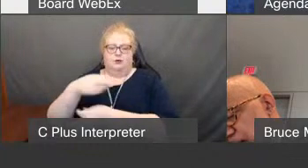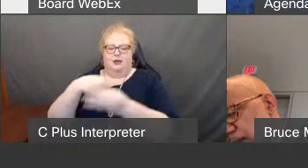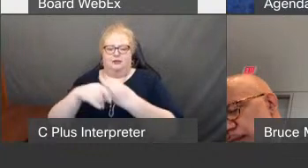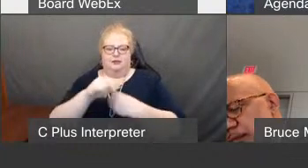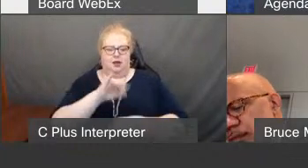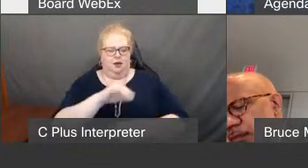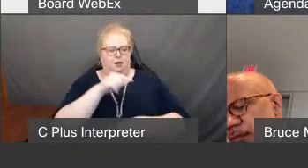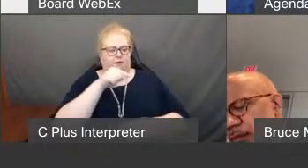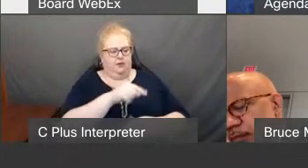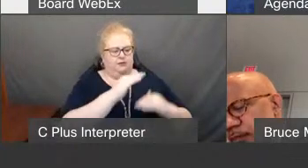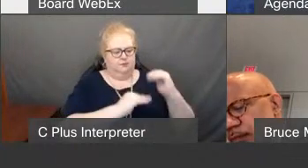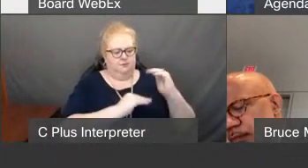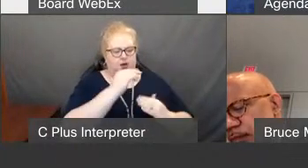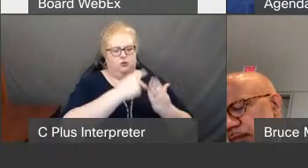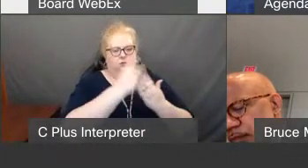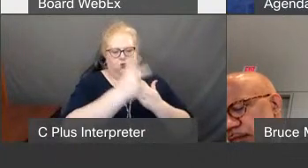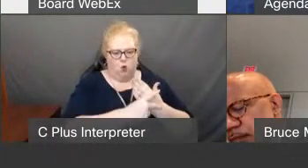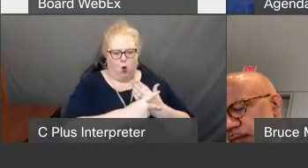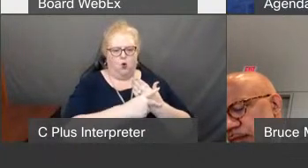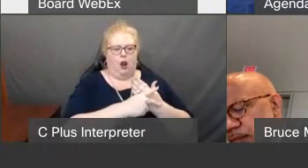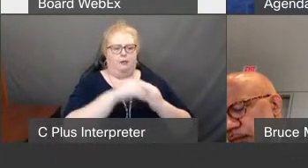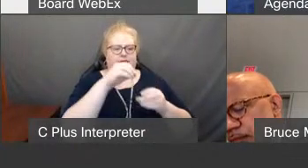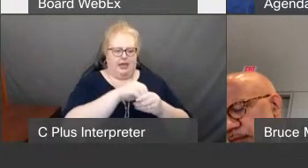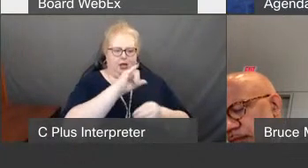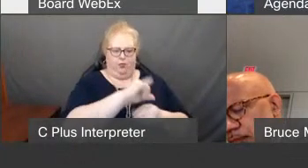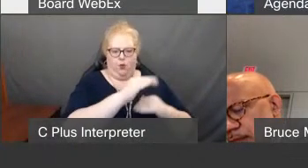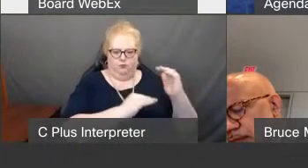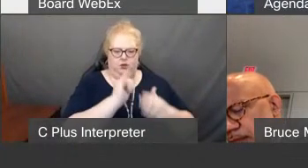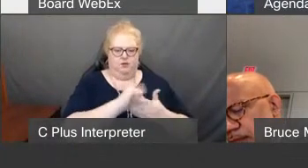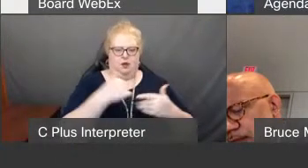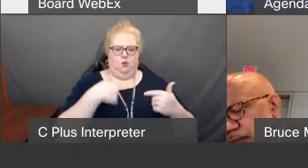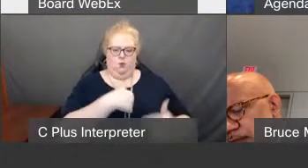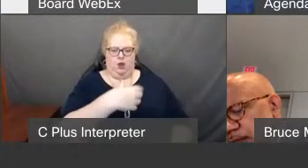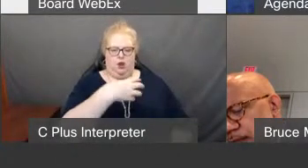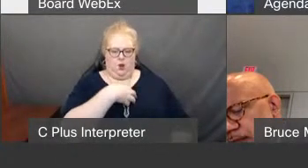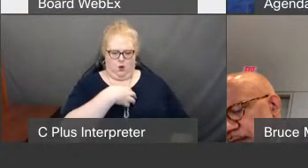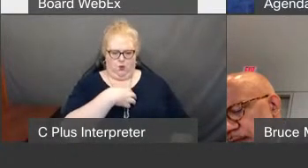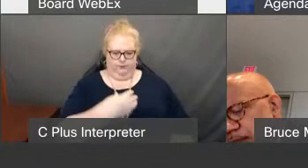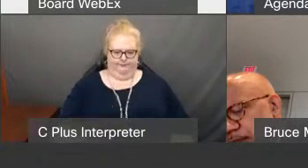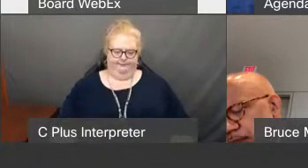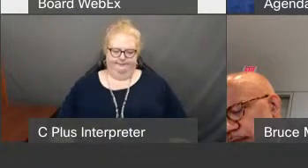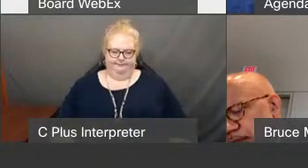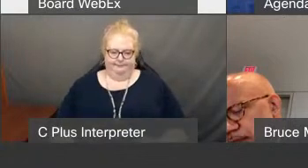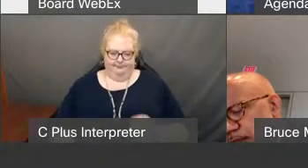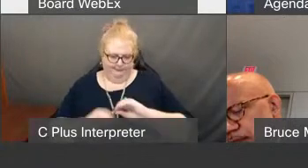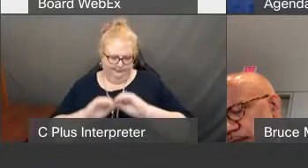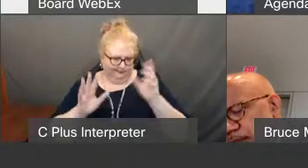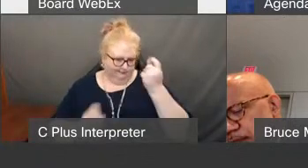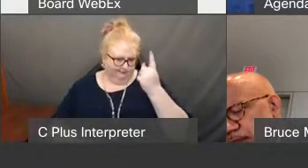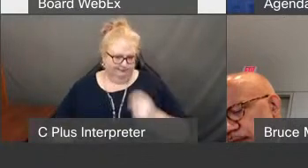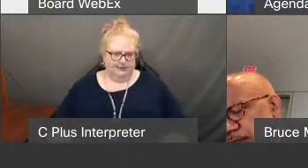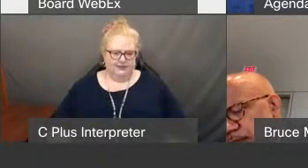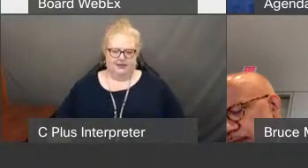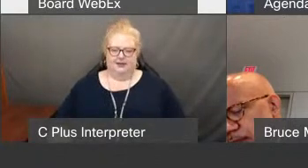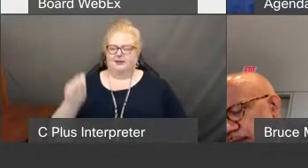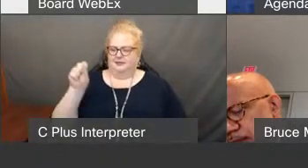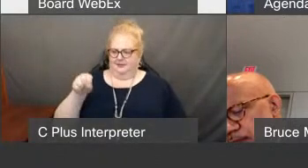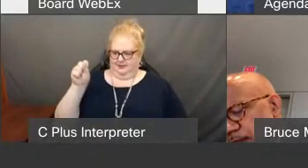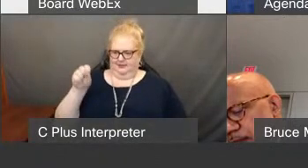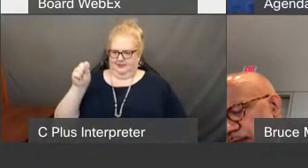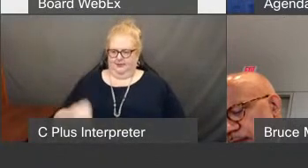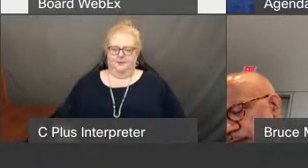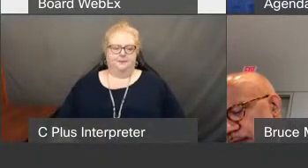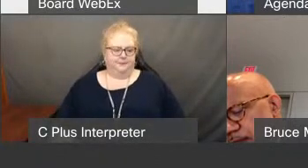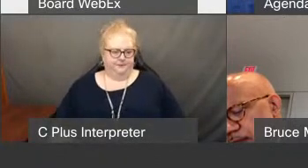and programs in buildings where we actually own. Is that clear? Yes, ma'am.